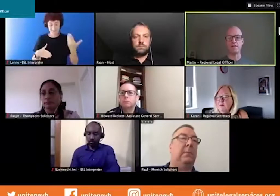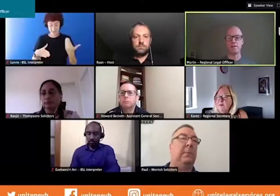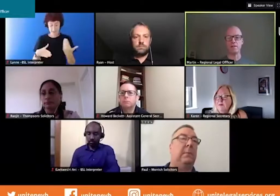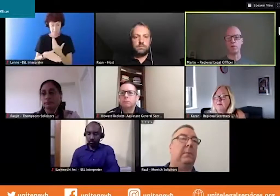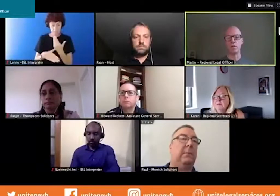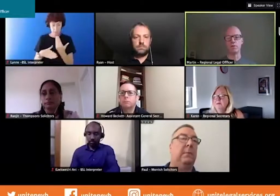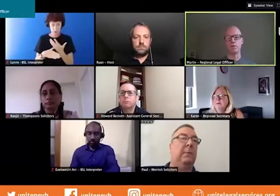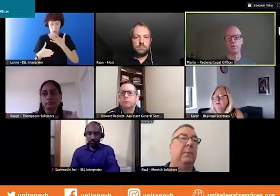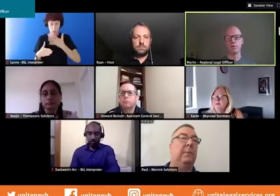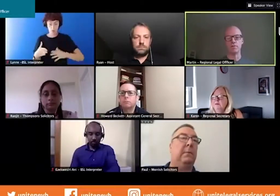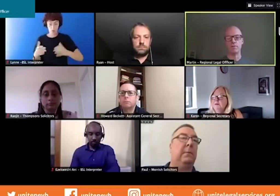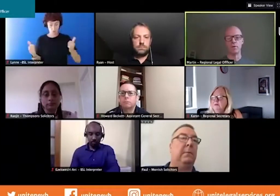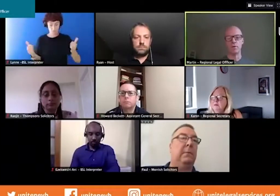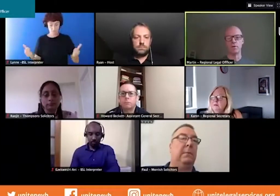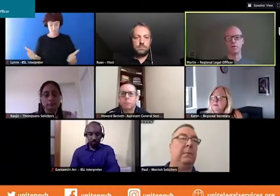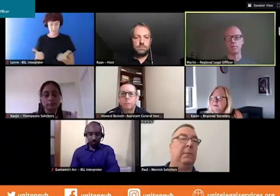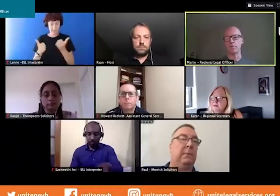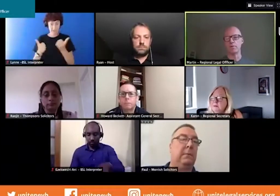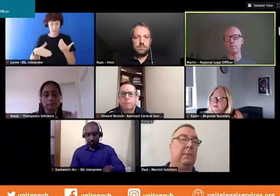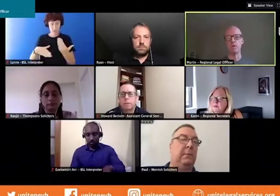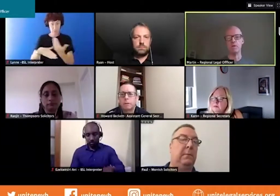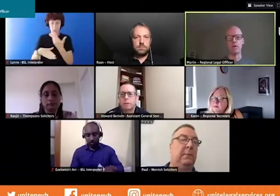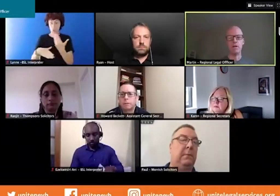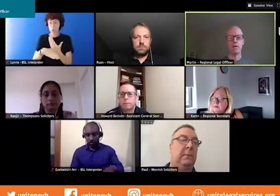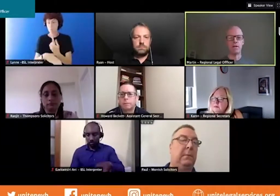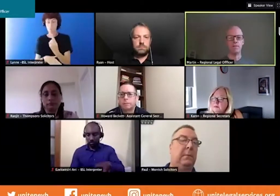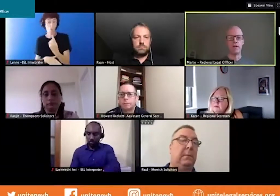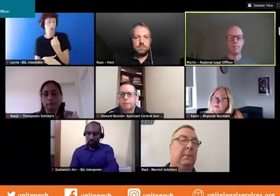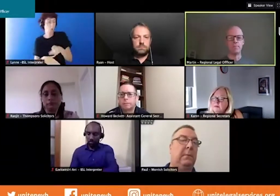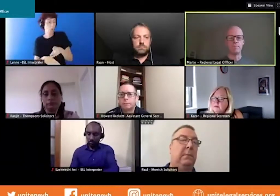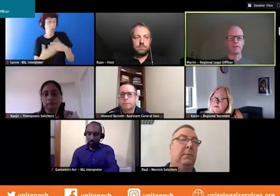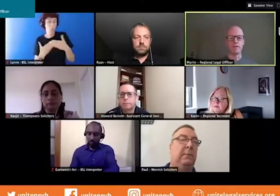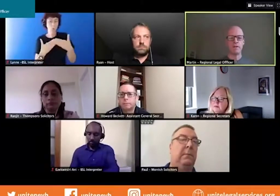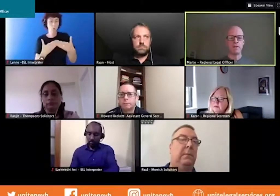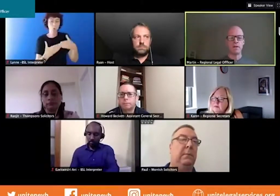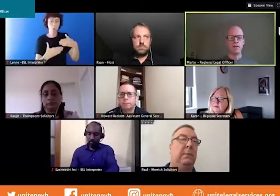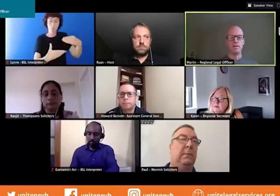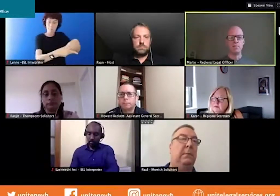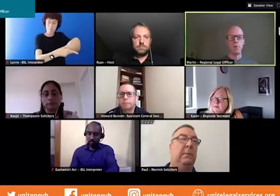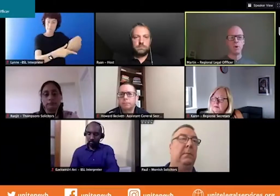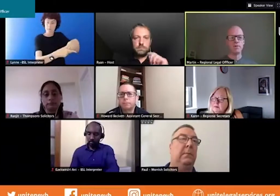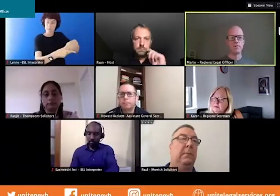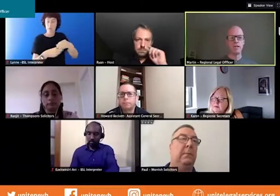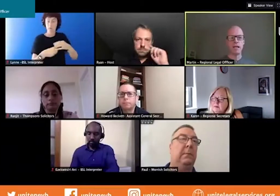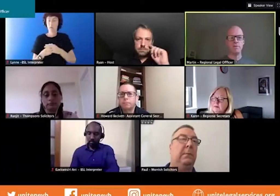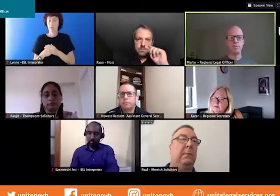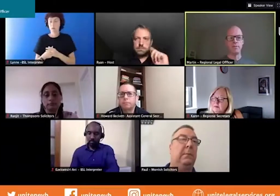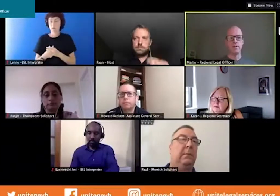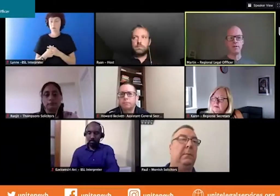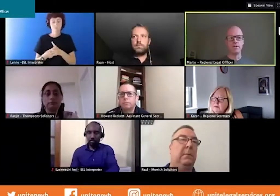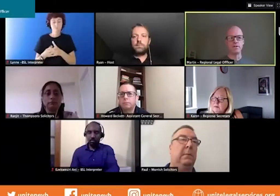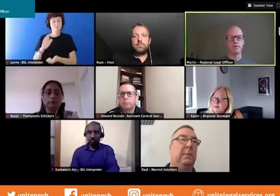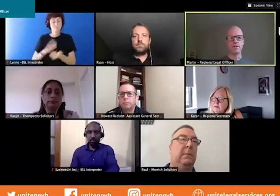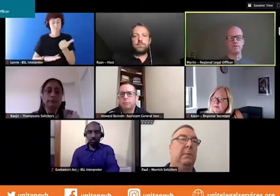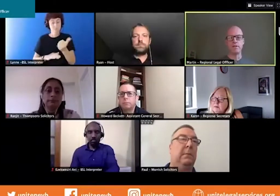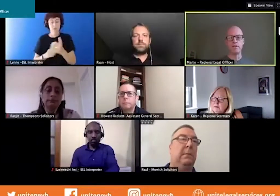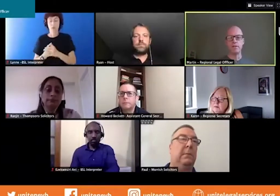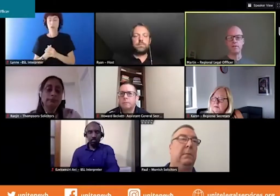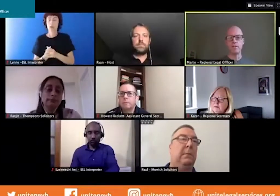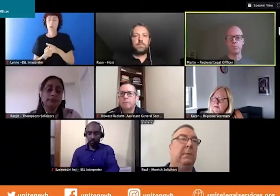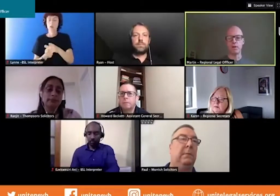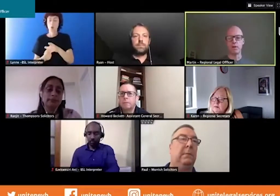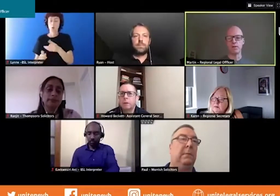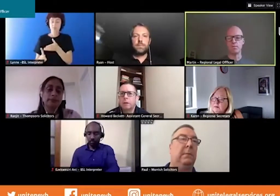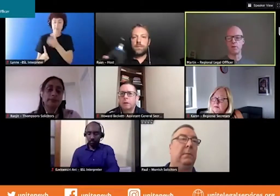end the employment of one or perhaps more of our members. And the purpose of a settlement agreement is really to give